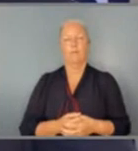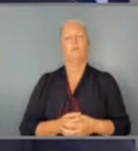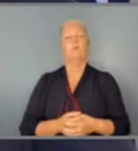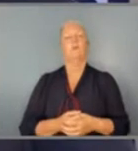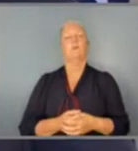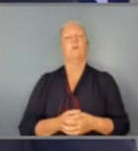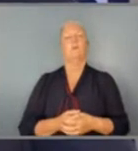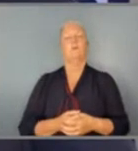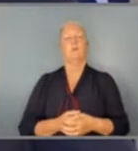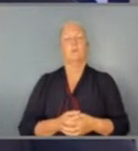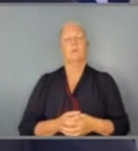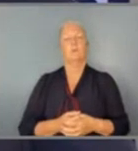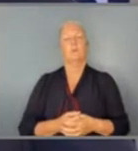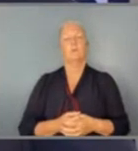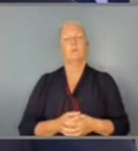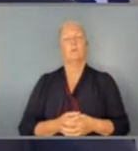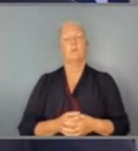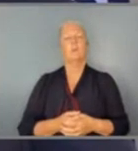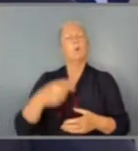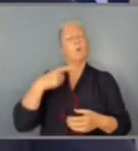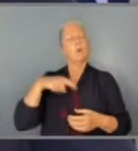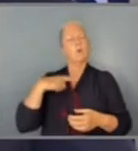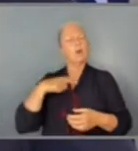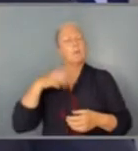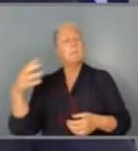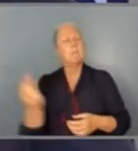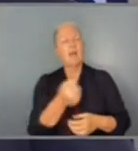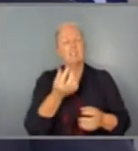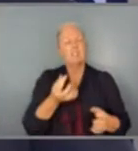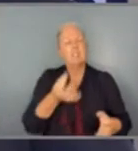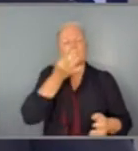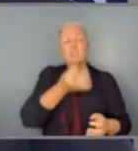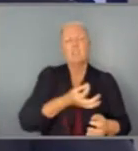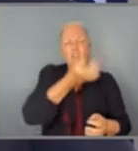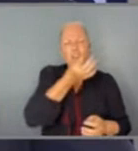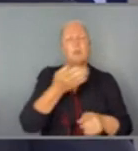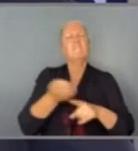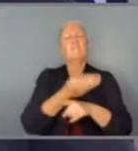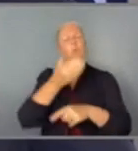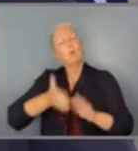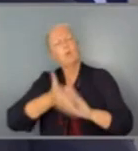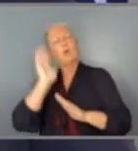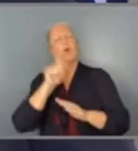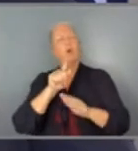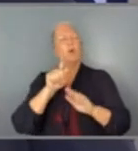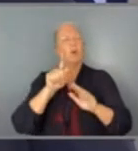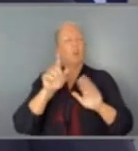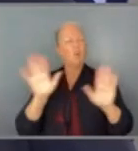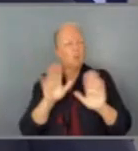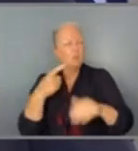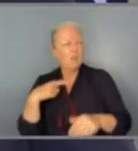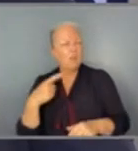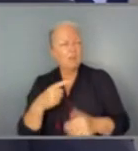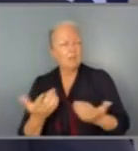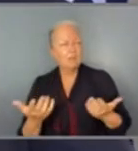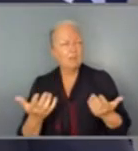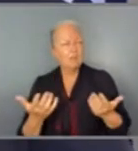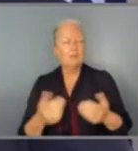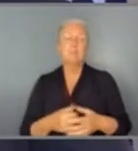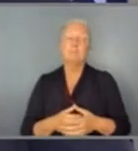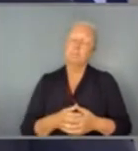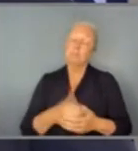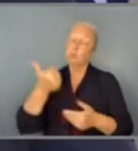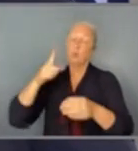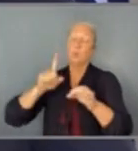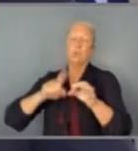COVID symptoms have to test at all to go across state lines? I think that's a very reasonable question. Some states are still of